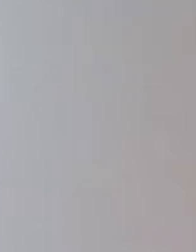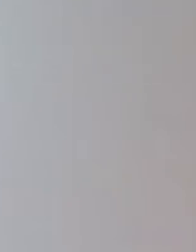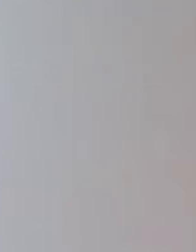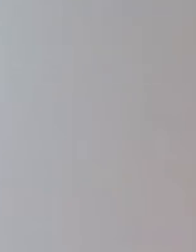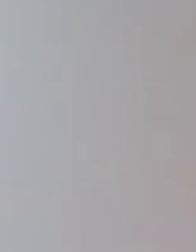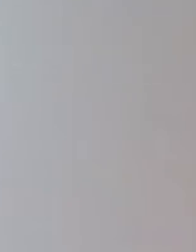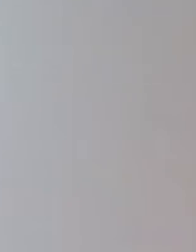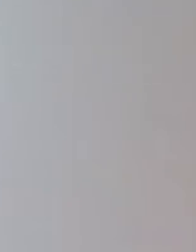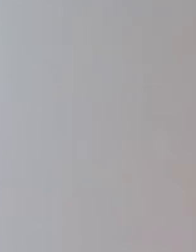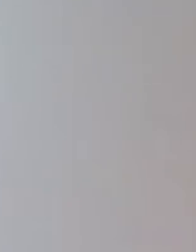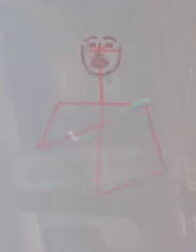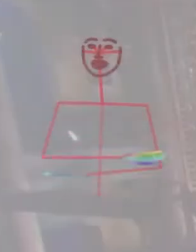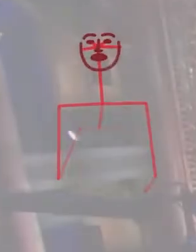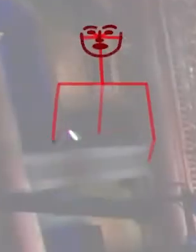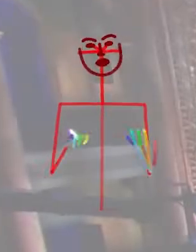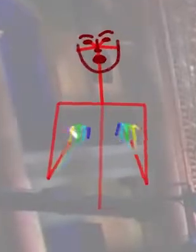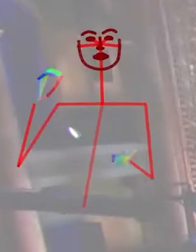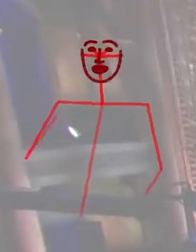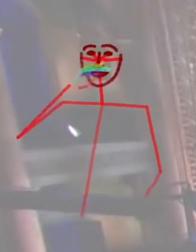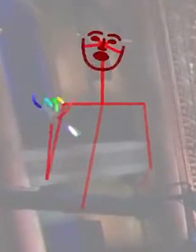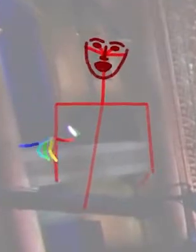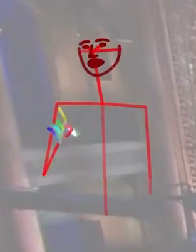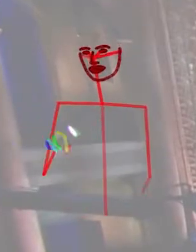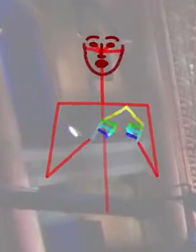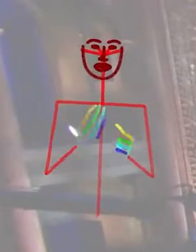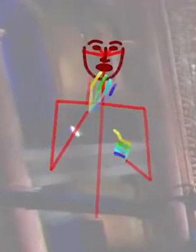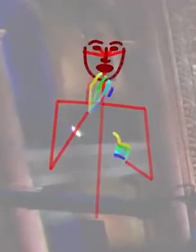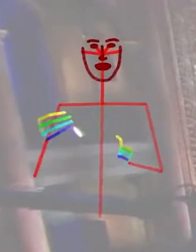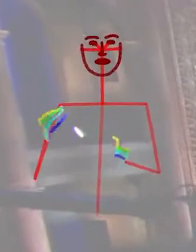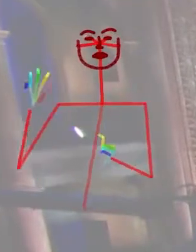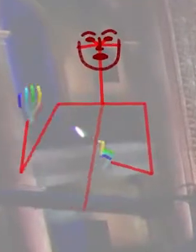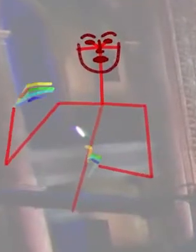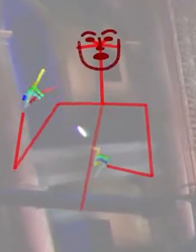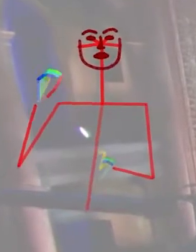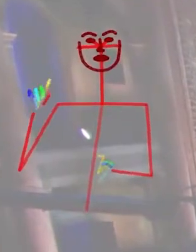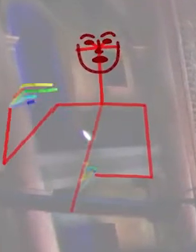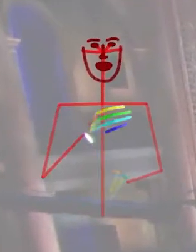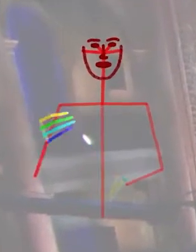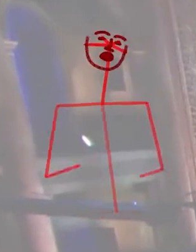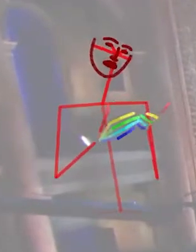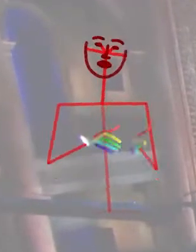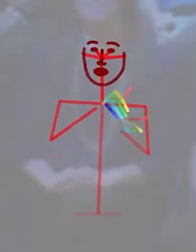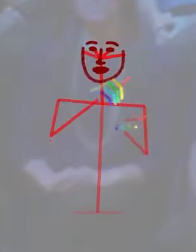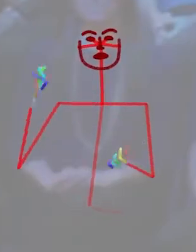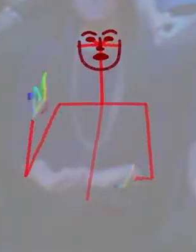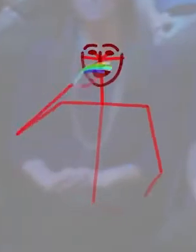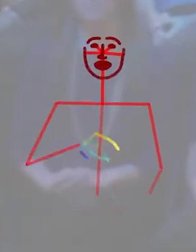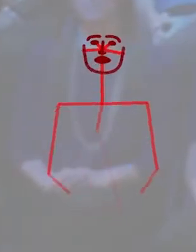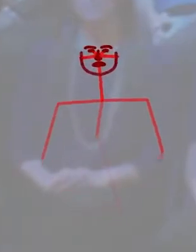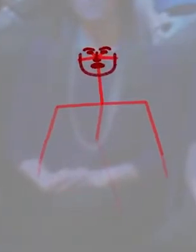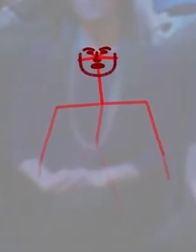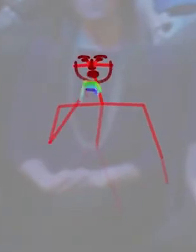videos based on captions. For years I watched my mother take the time at recess to review,